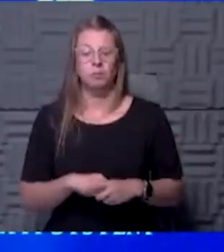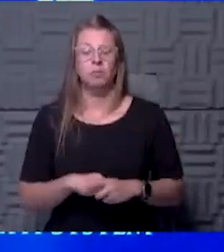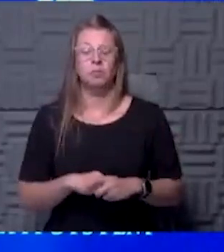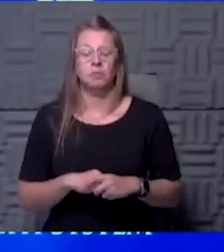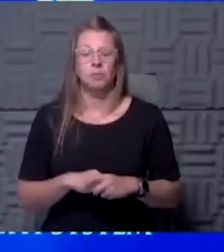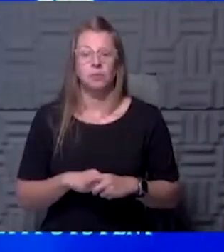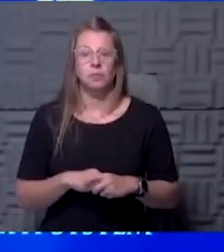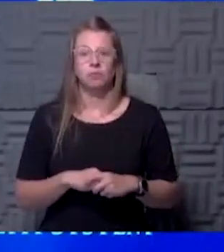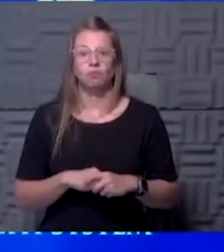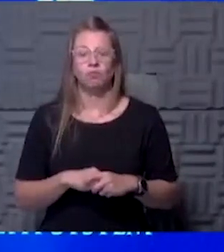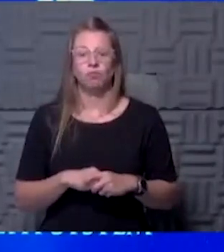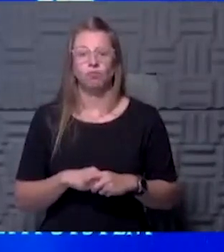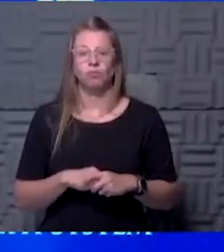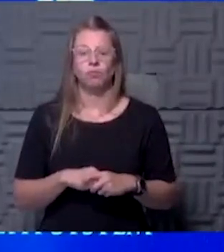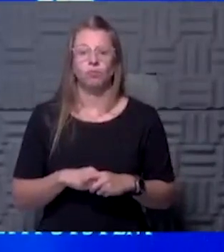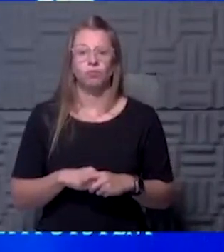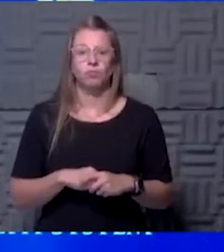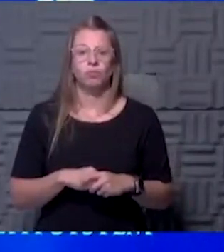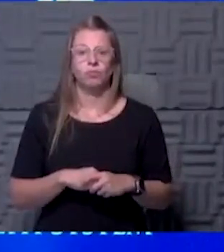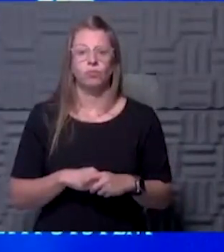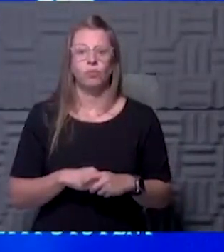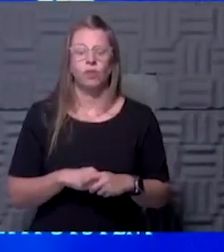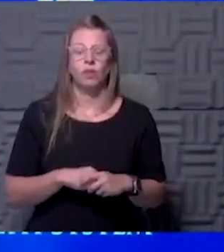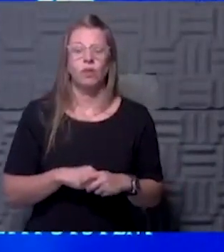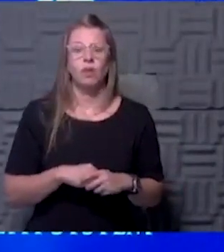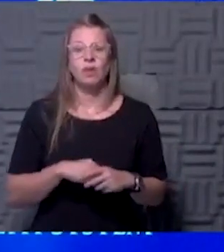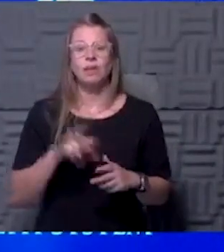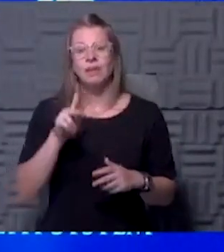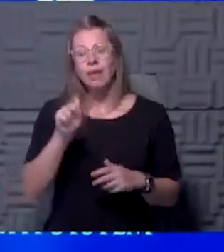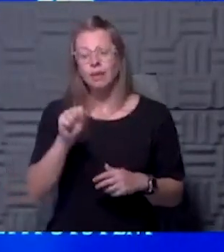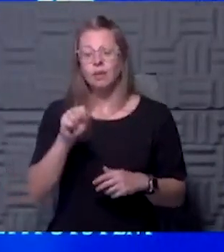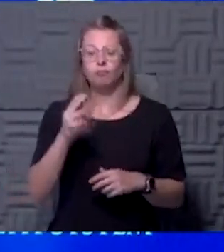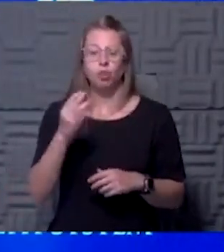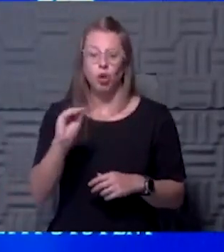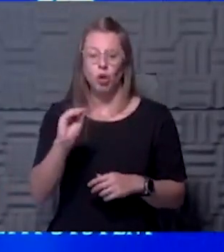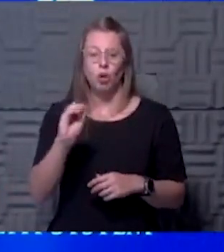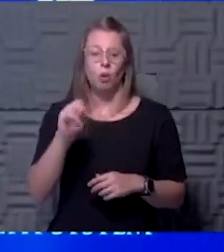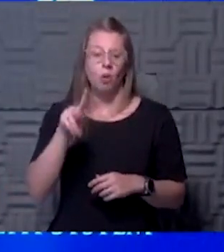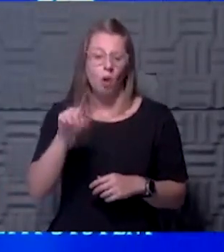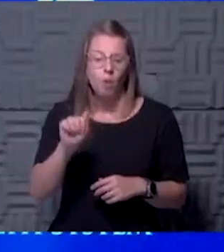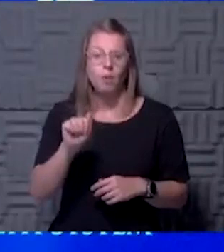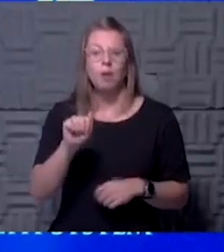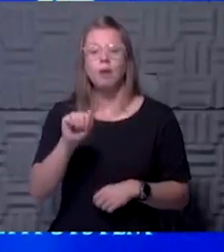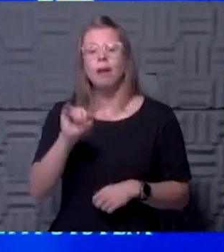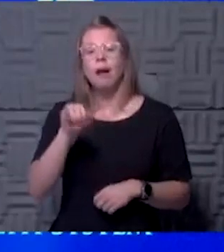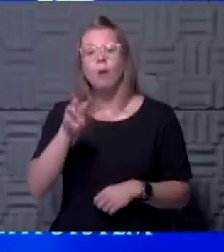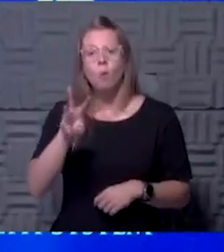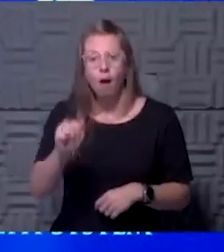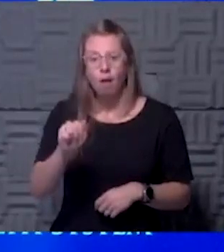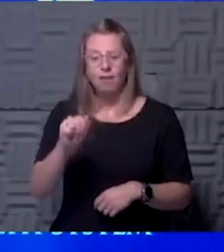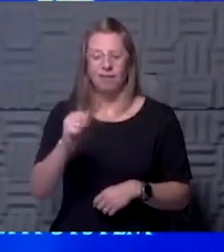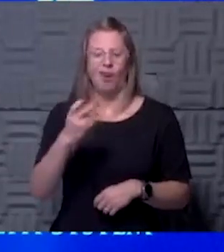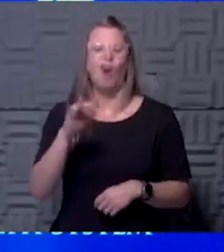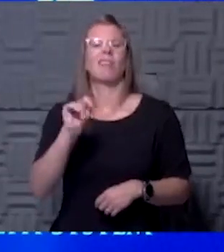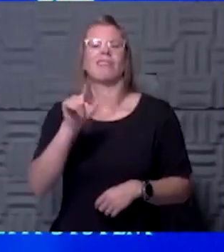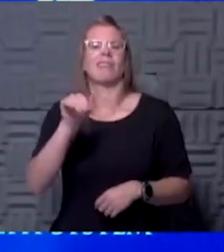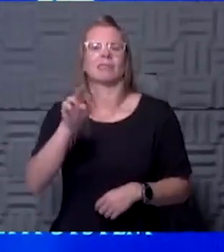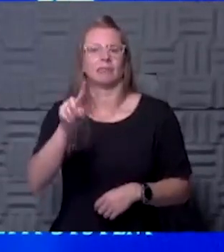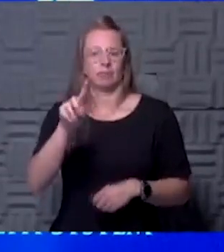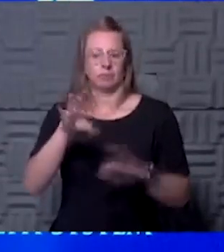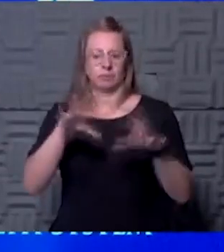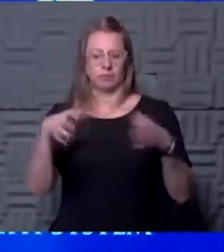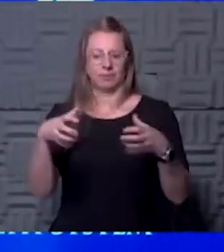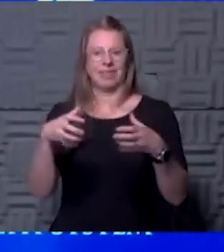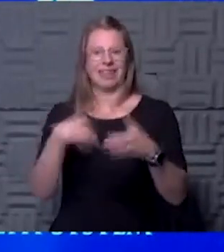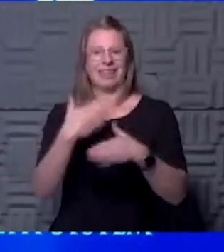the heartland, Kansas, Missouri, Arkansas, Oklahoma, Iowa, Nebraska, is about to become the